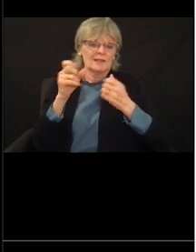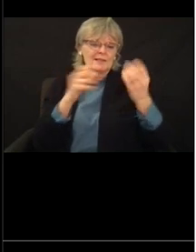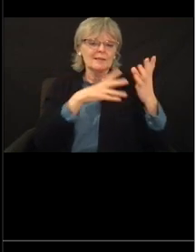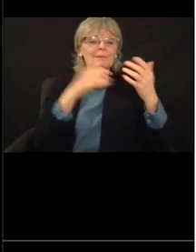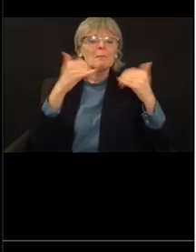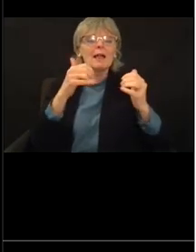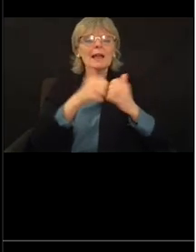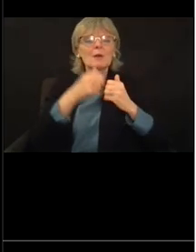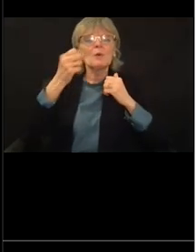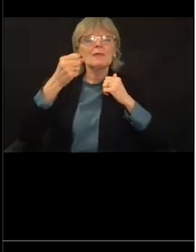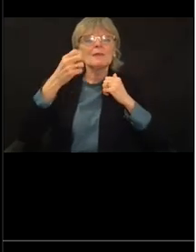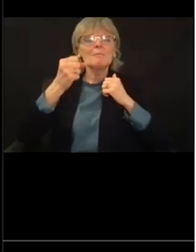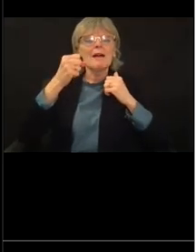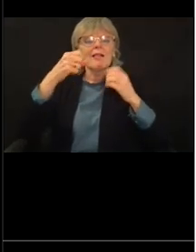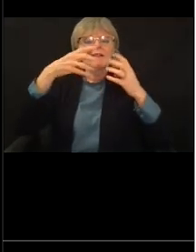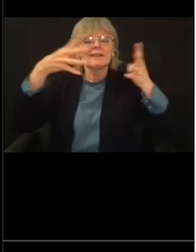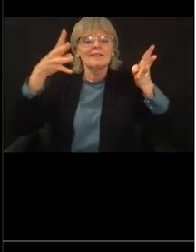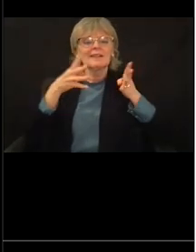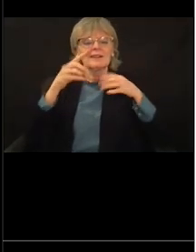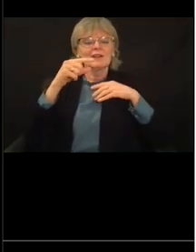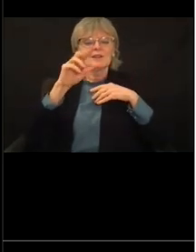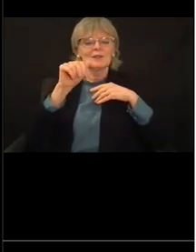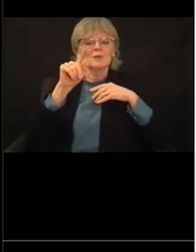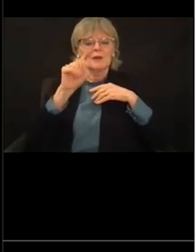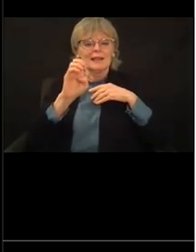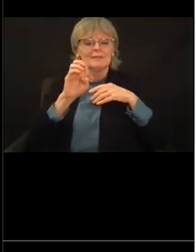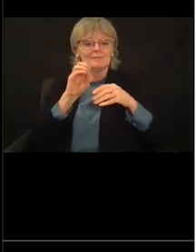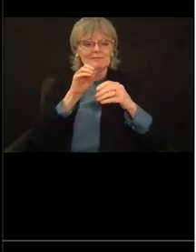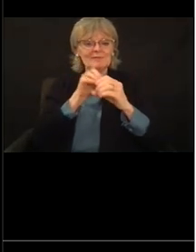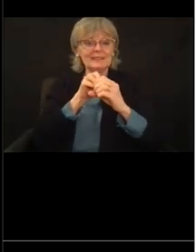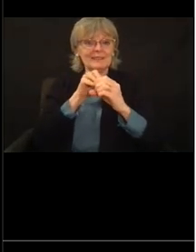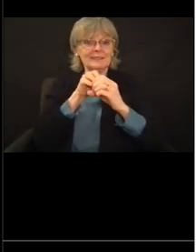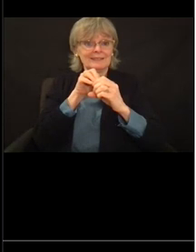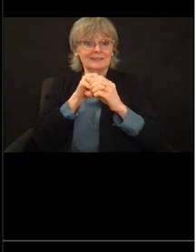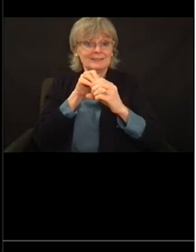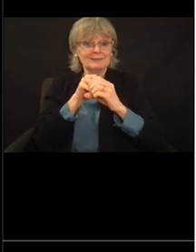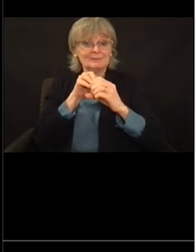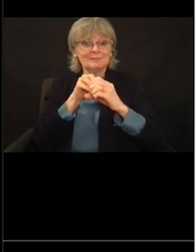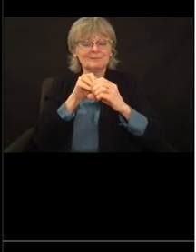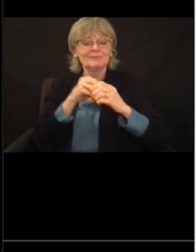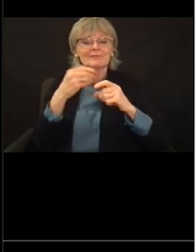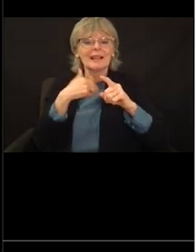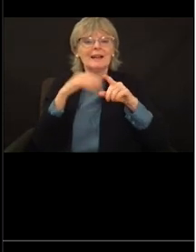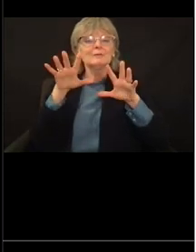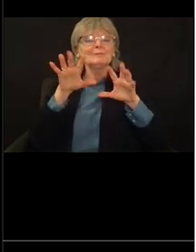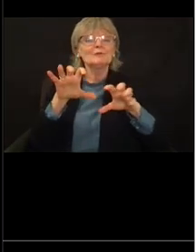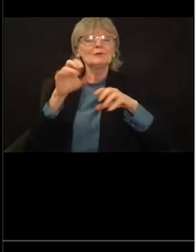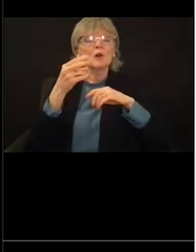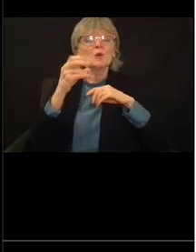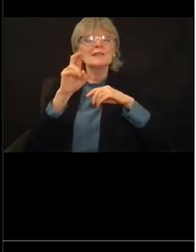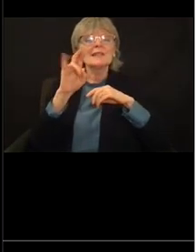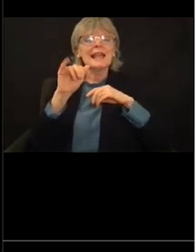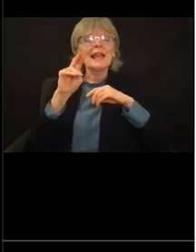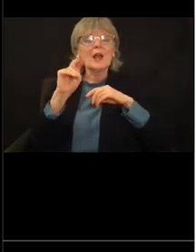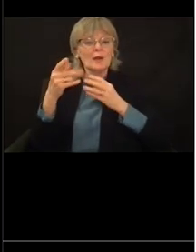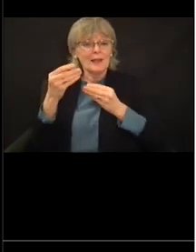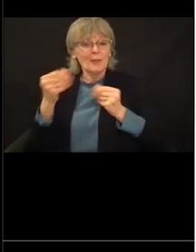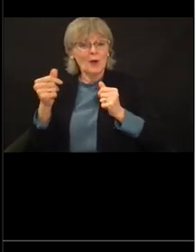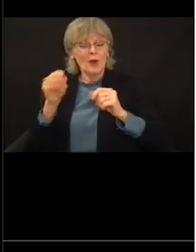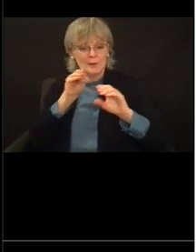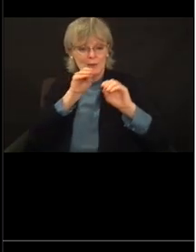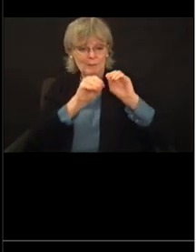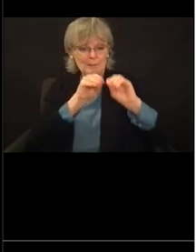And you can see that inside of the melt crate, this is where those herring that we defrosted are placed. So this You